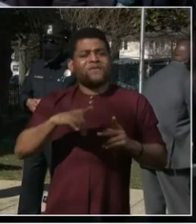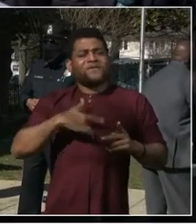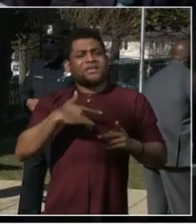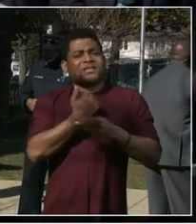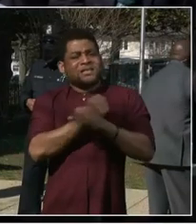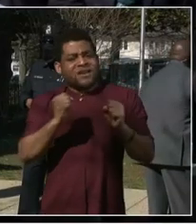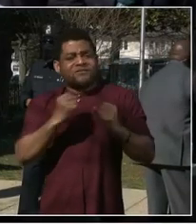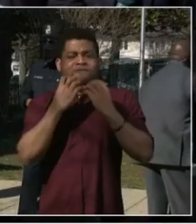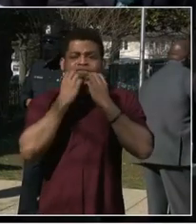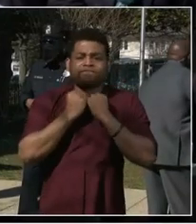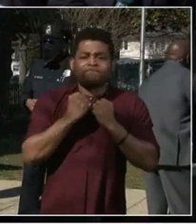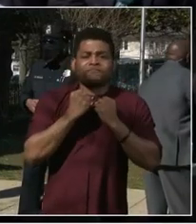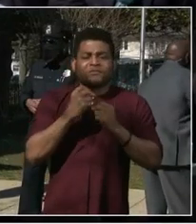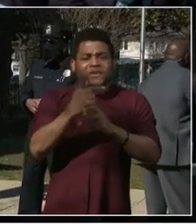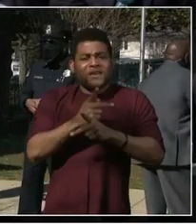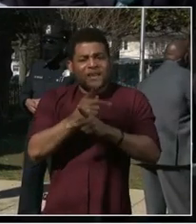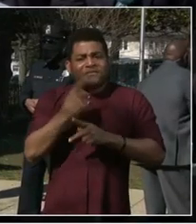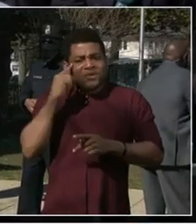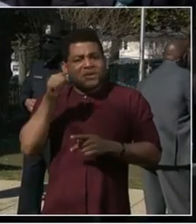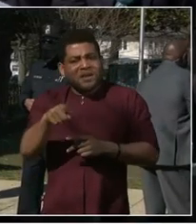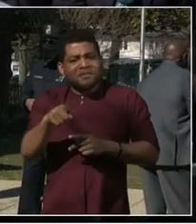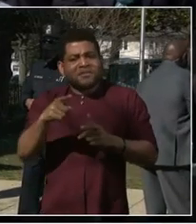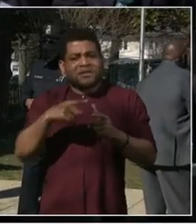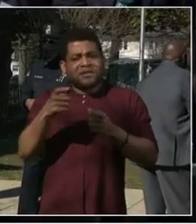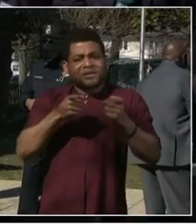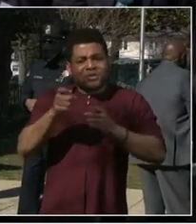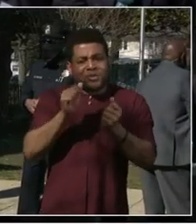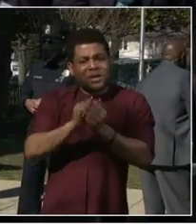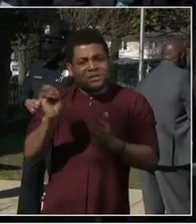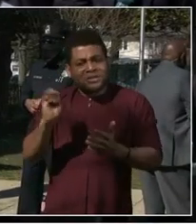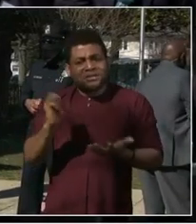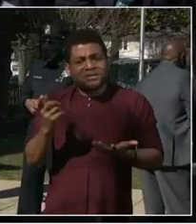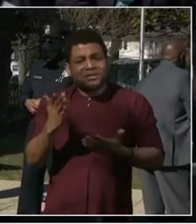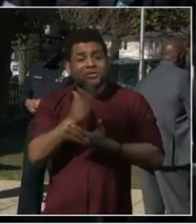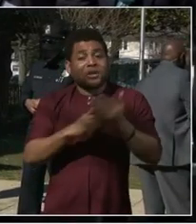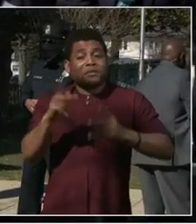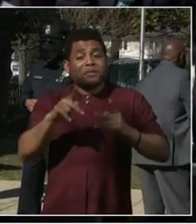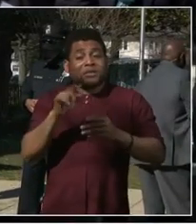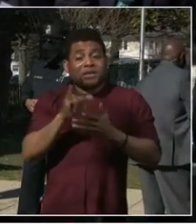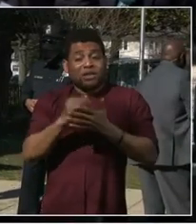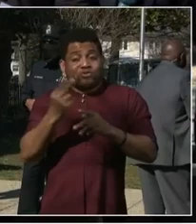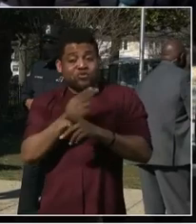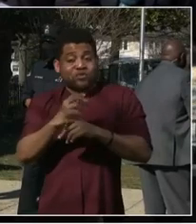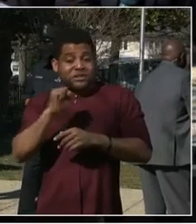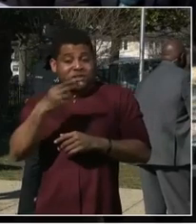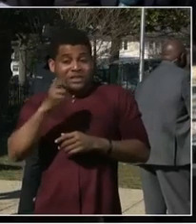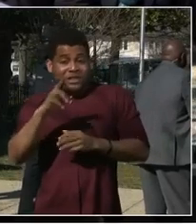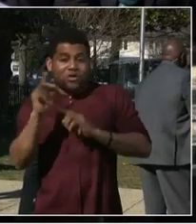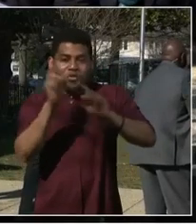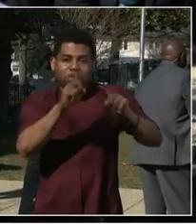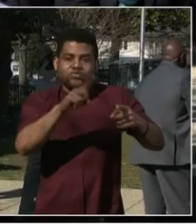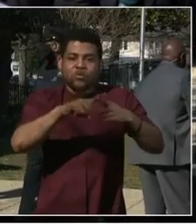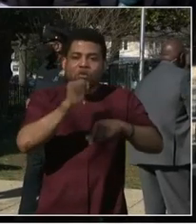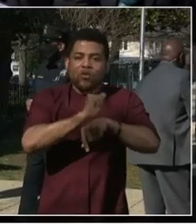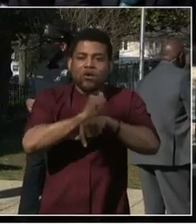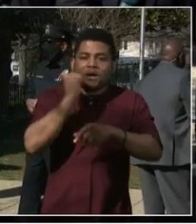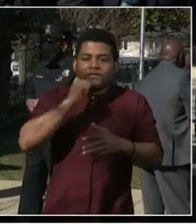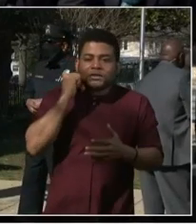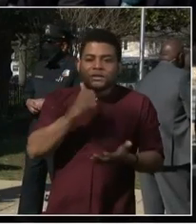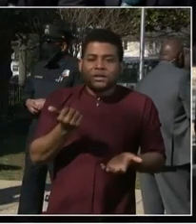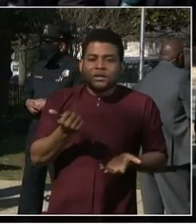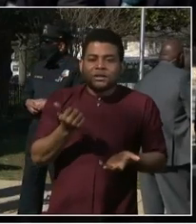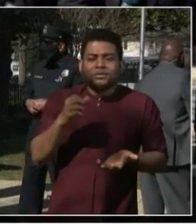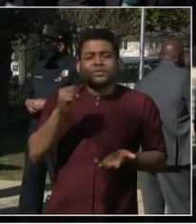can deal with their emergency. They can get to work. Some people are using the shelter and going to work every day. And we